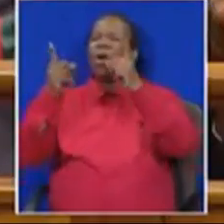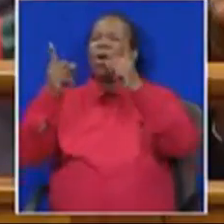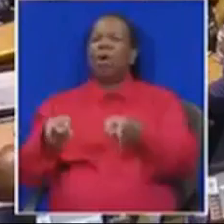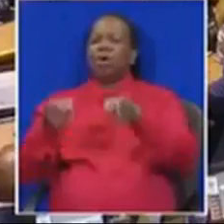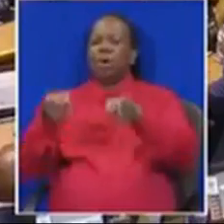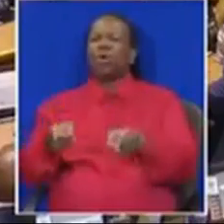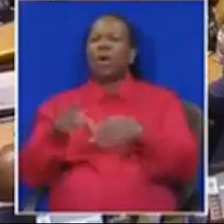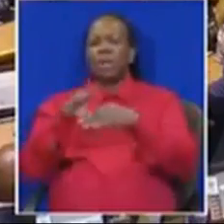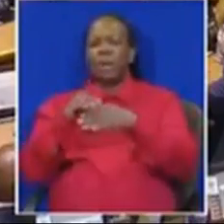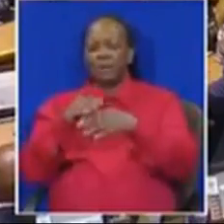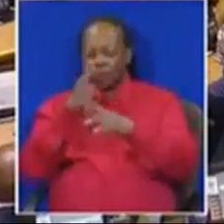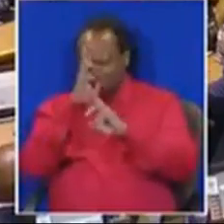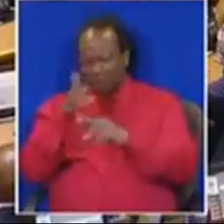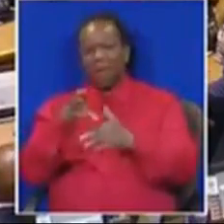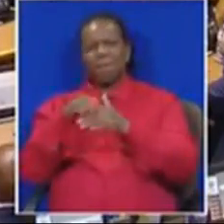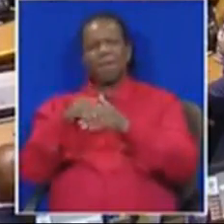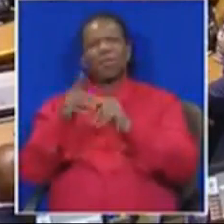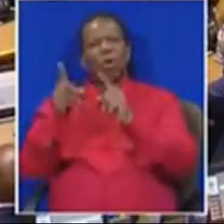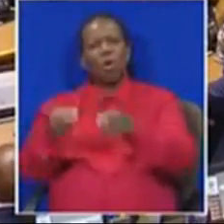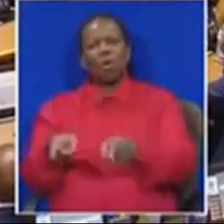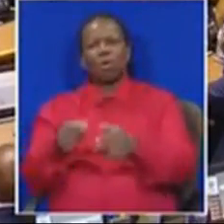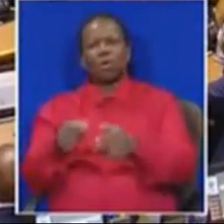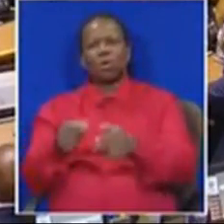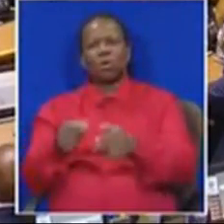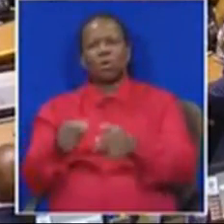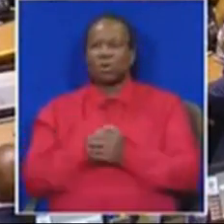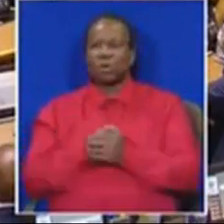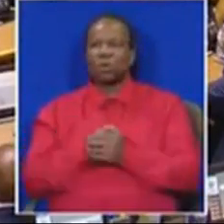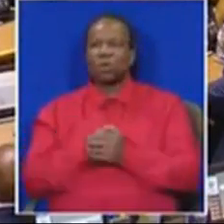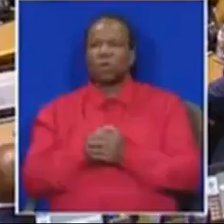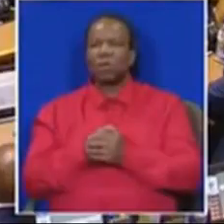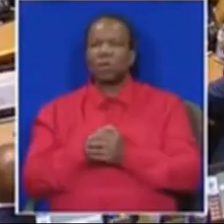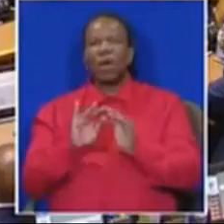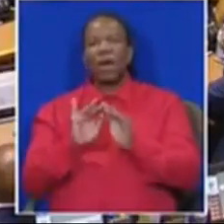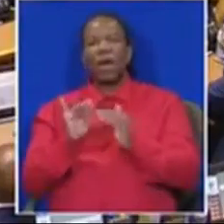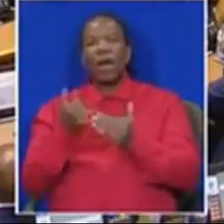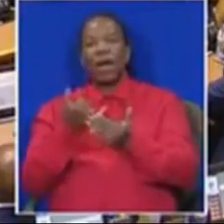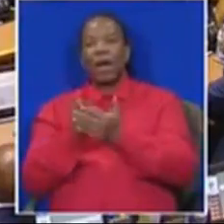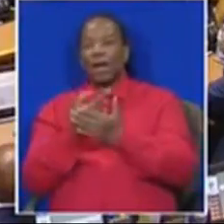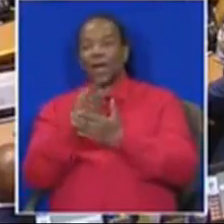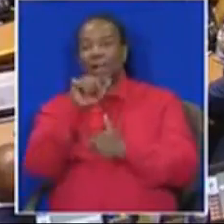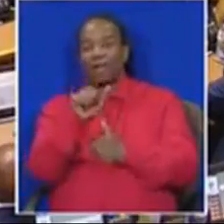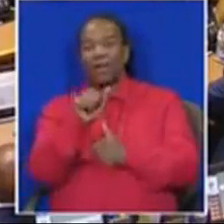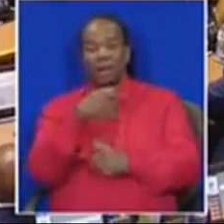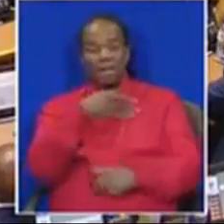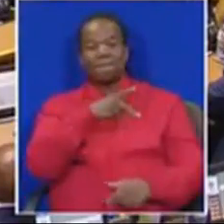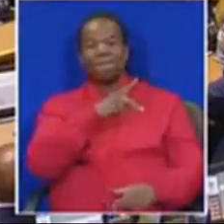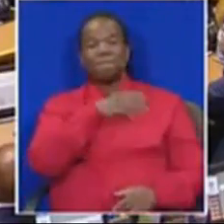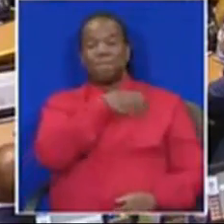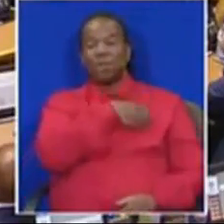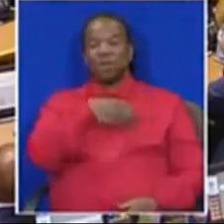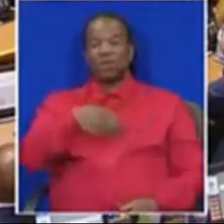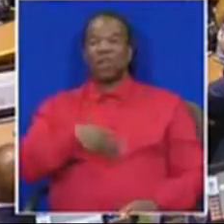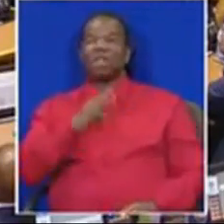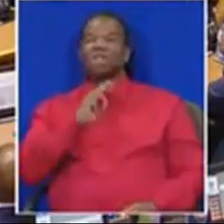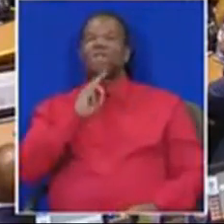Order, honorable members. I can tell the president's voice is getting tired. Now you are competing